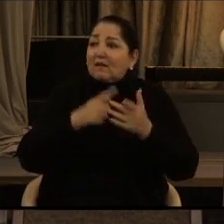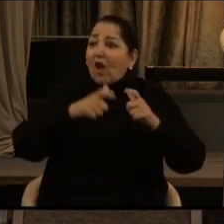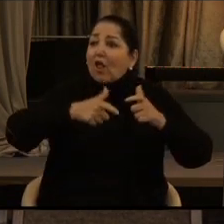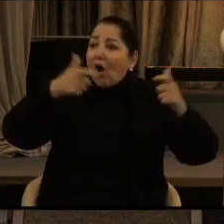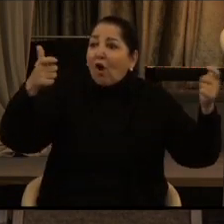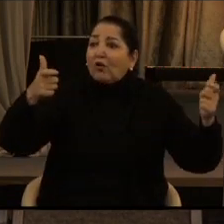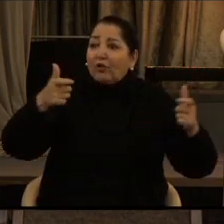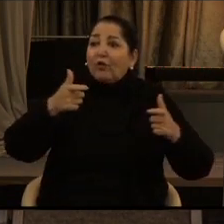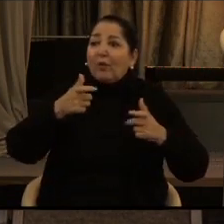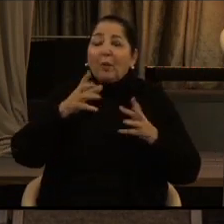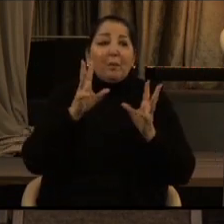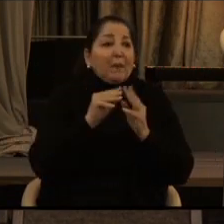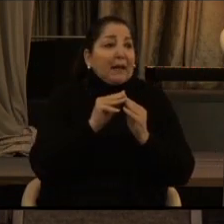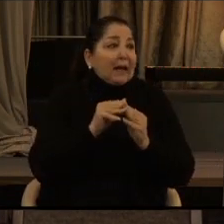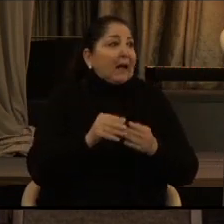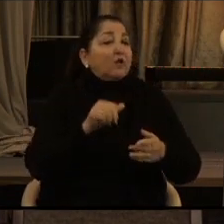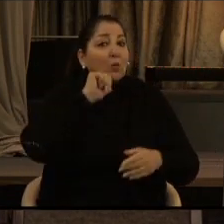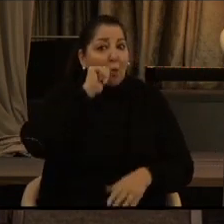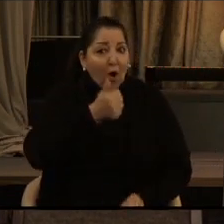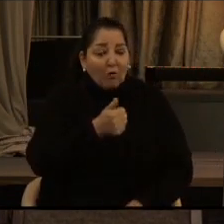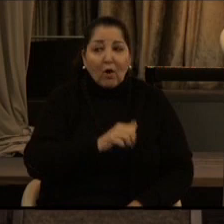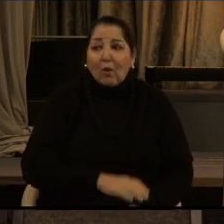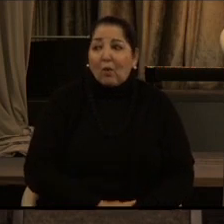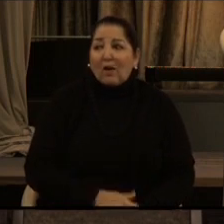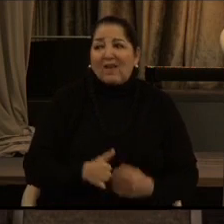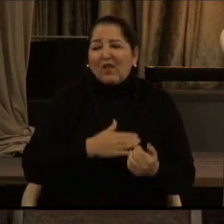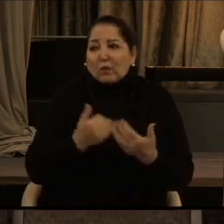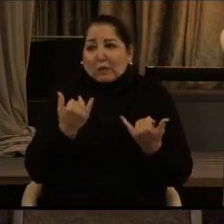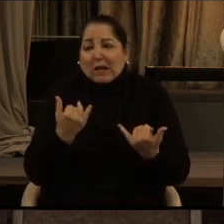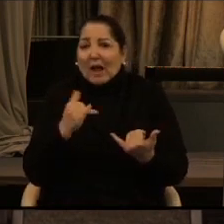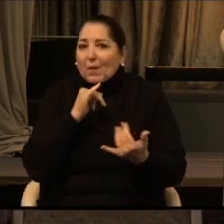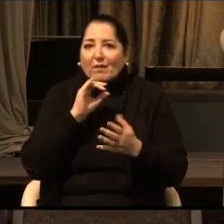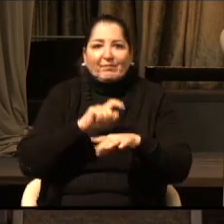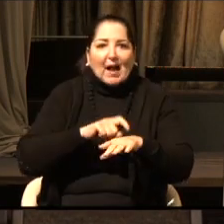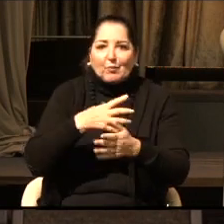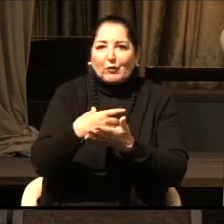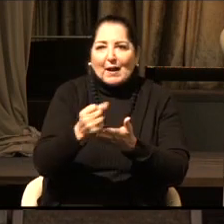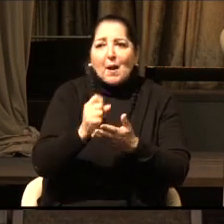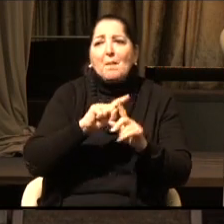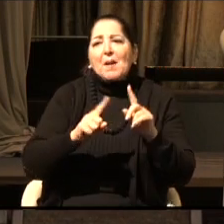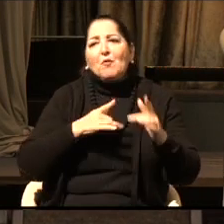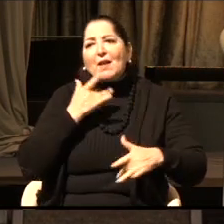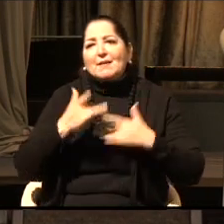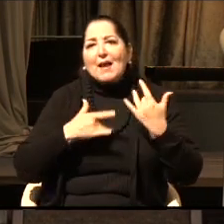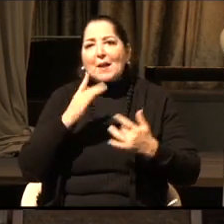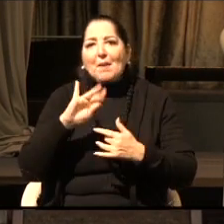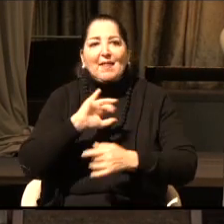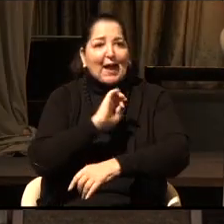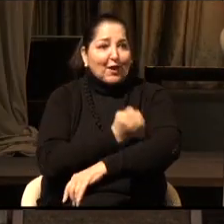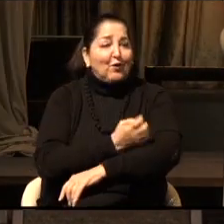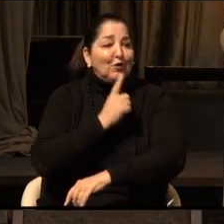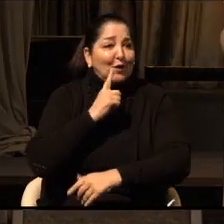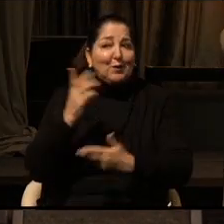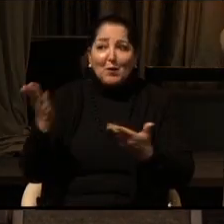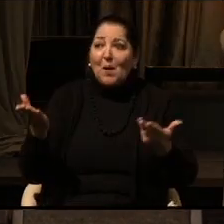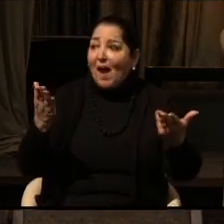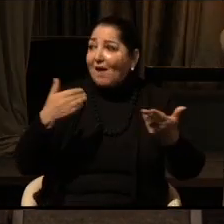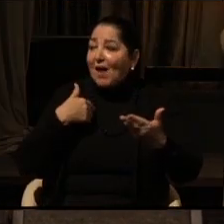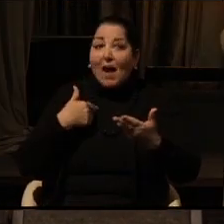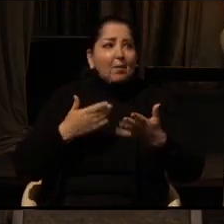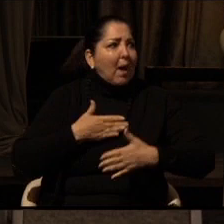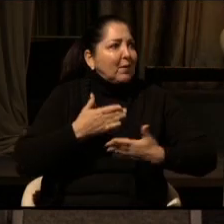just don't have enough time to do it. But I'm really excited by the energy that you've all brought around the table and happy to see that nobody's left